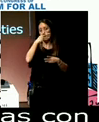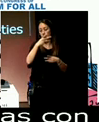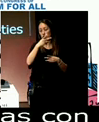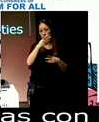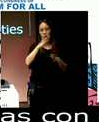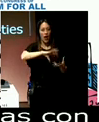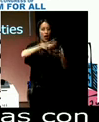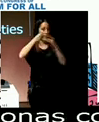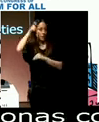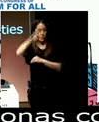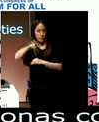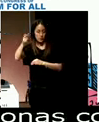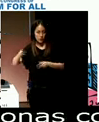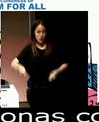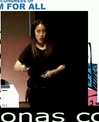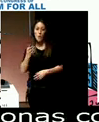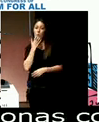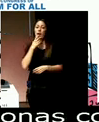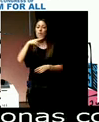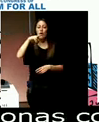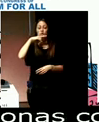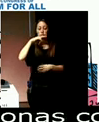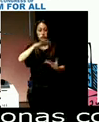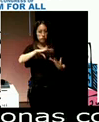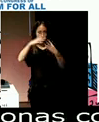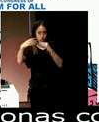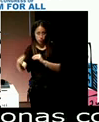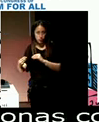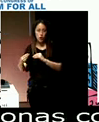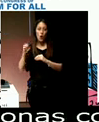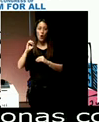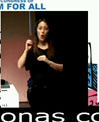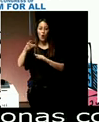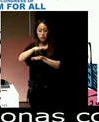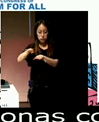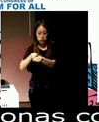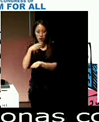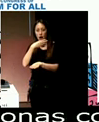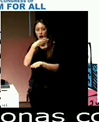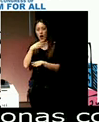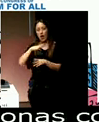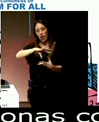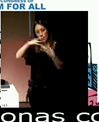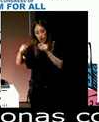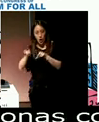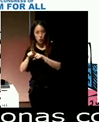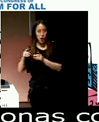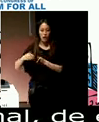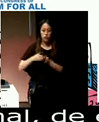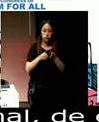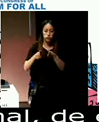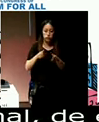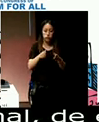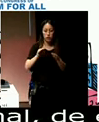but we have to take into account the infrastructure such as adapted bathrooms, parking